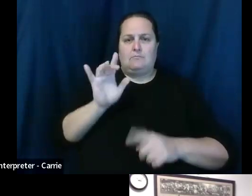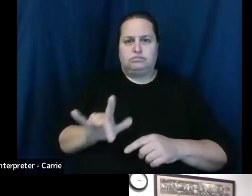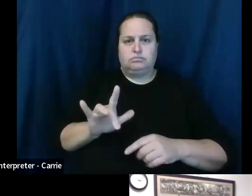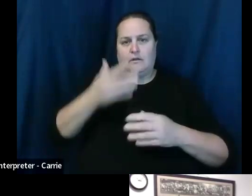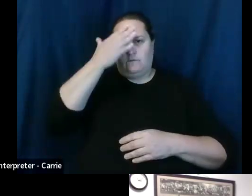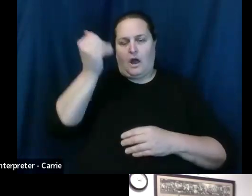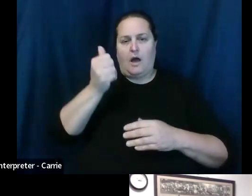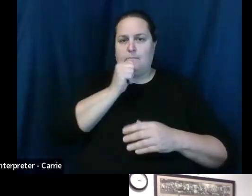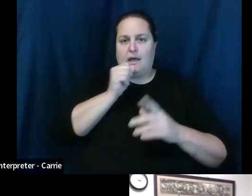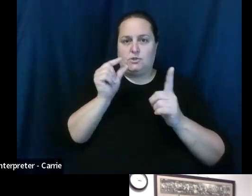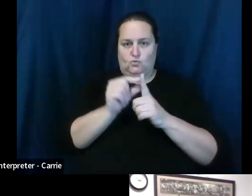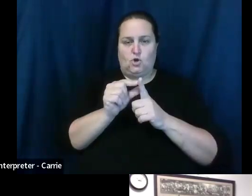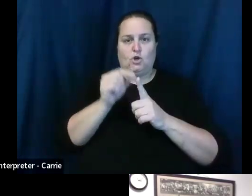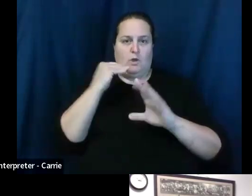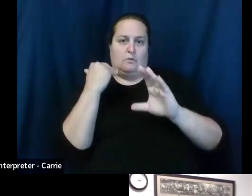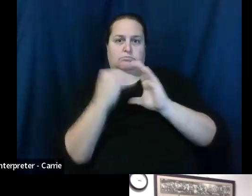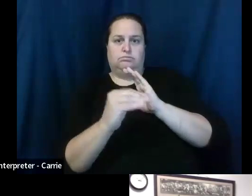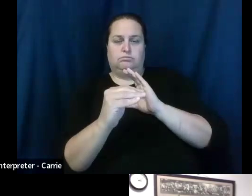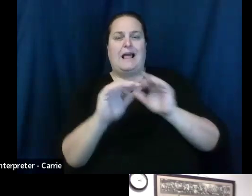So you're going to be able to,